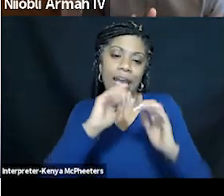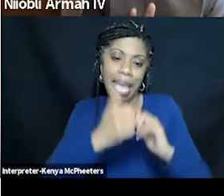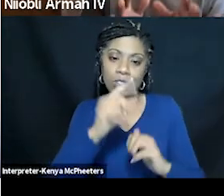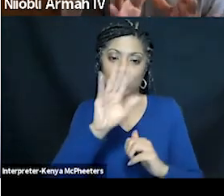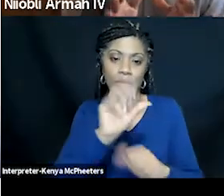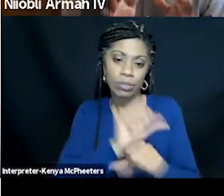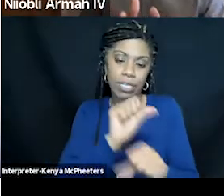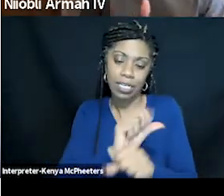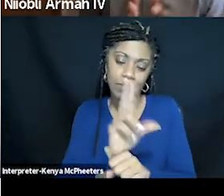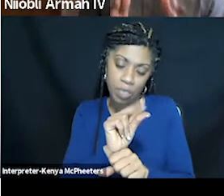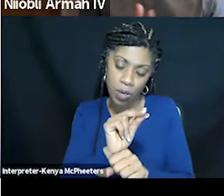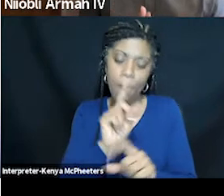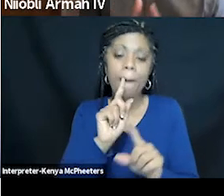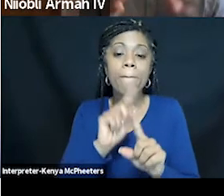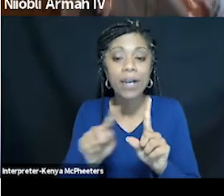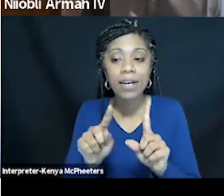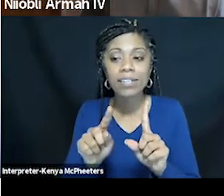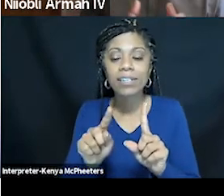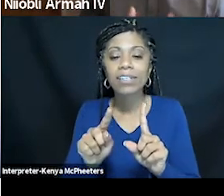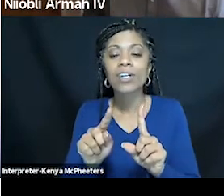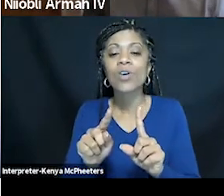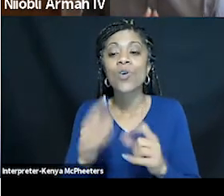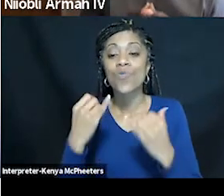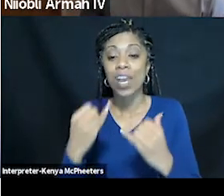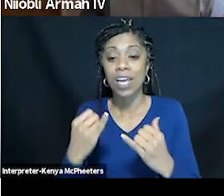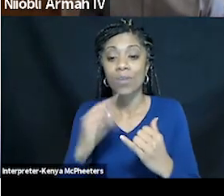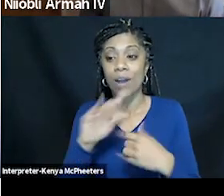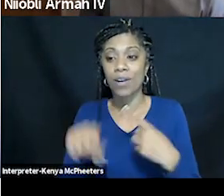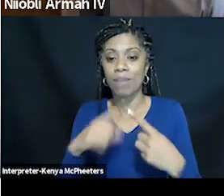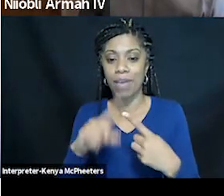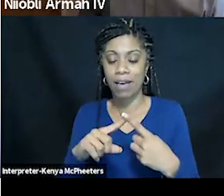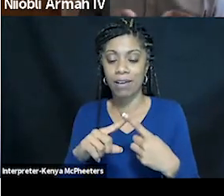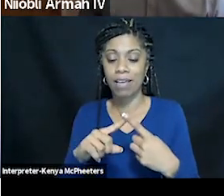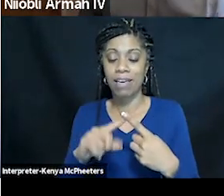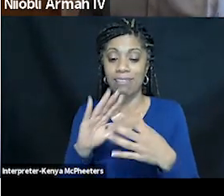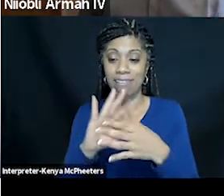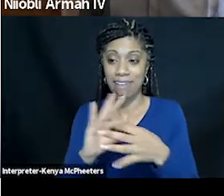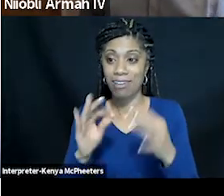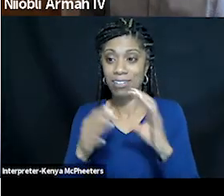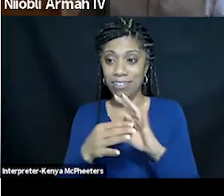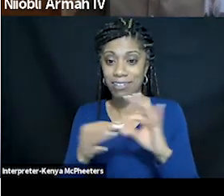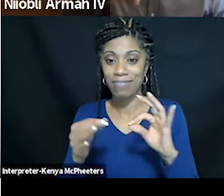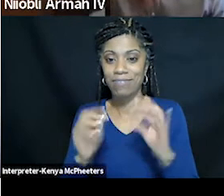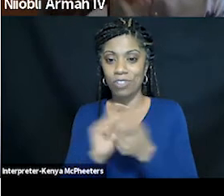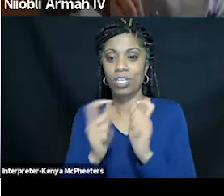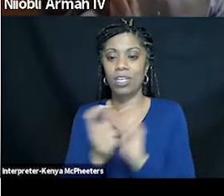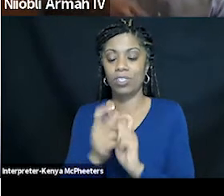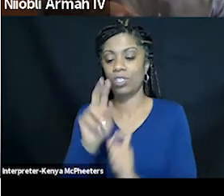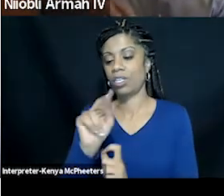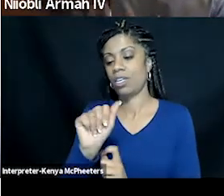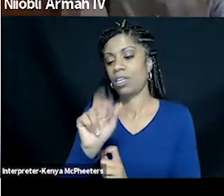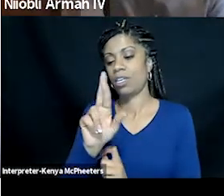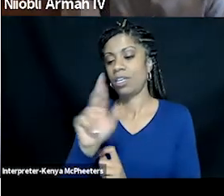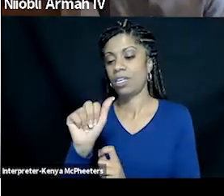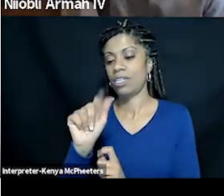two-way street. But we're in a moment where narrative change is so important. Everyone's always talking about narrative change. But before